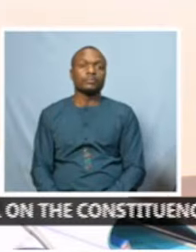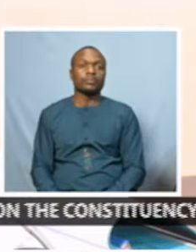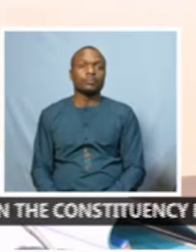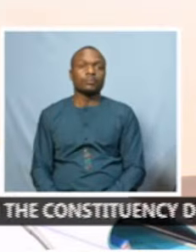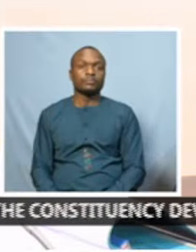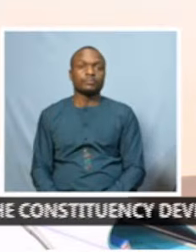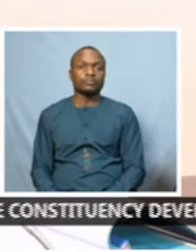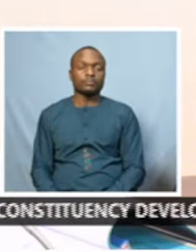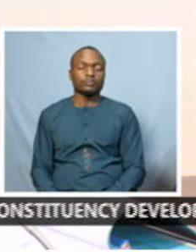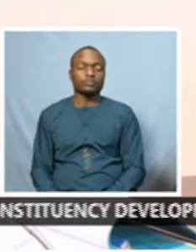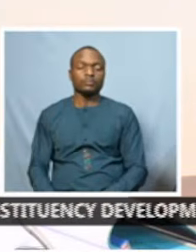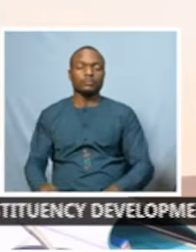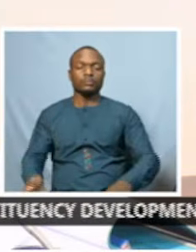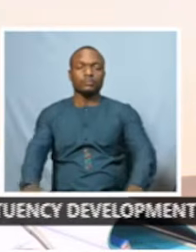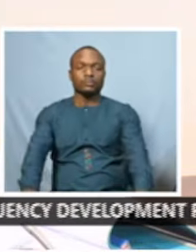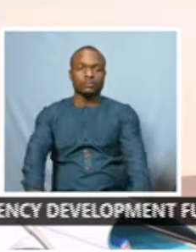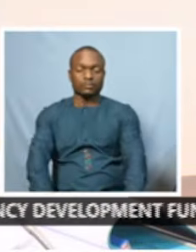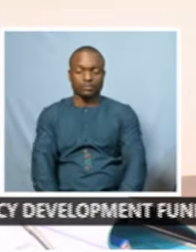did